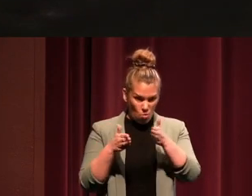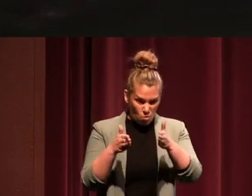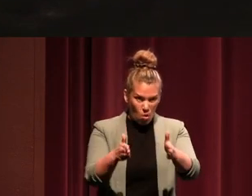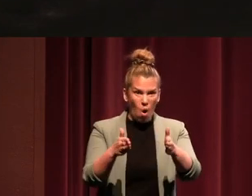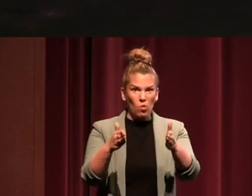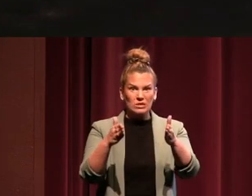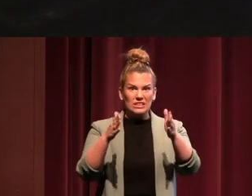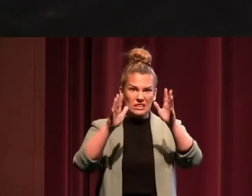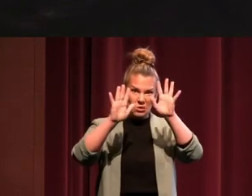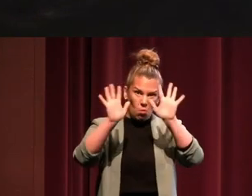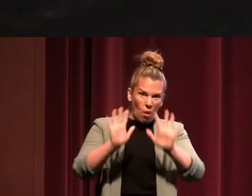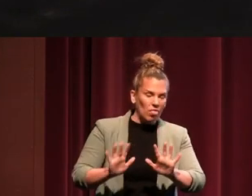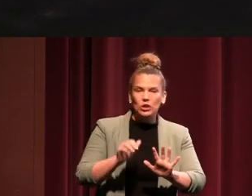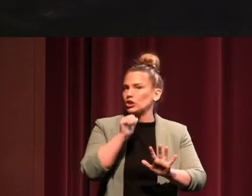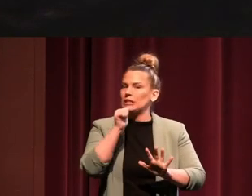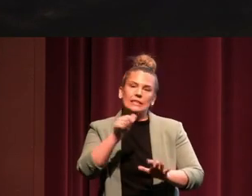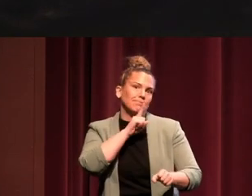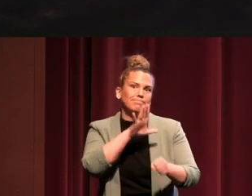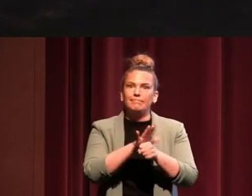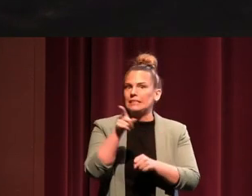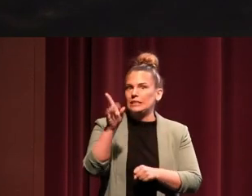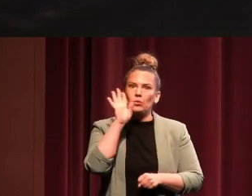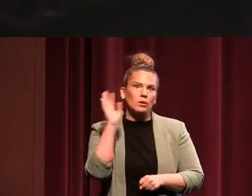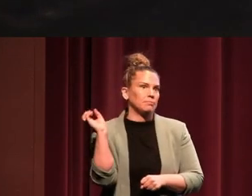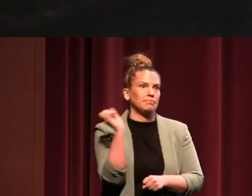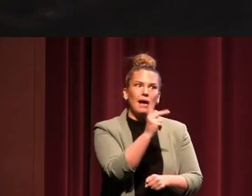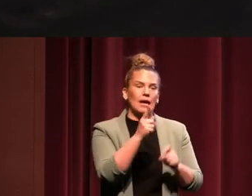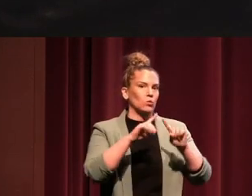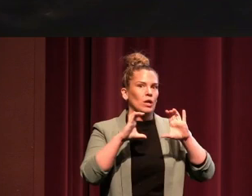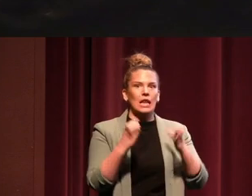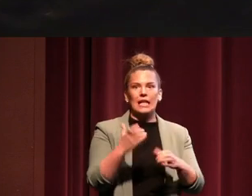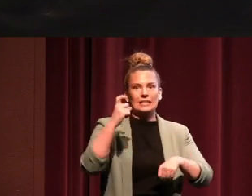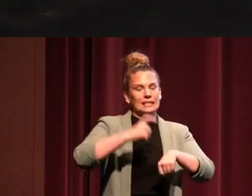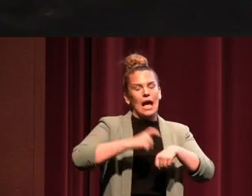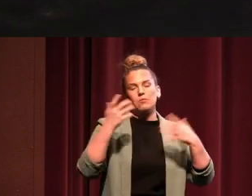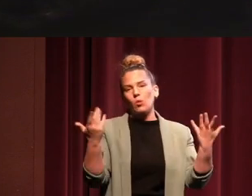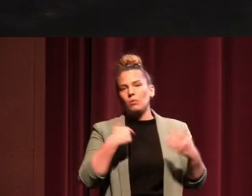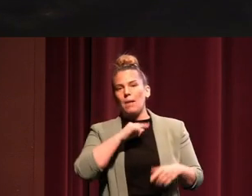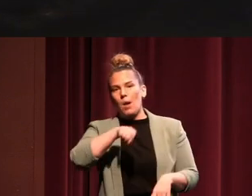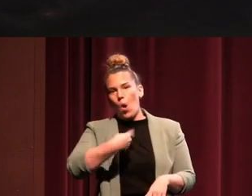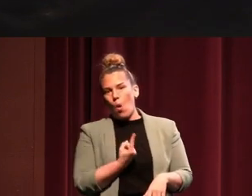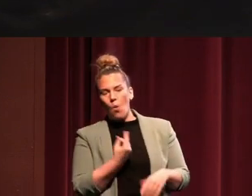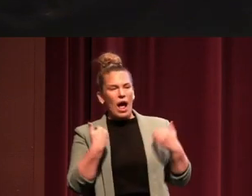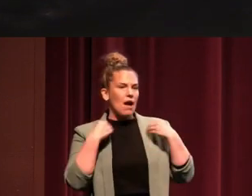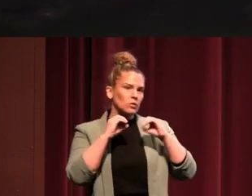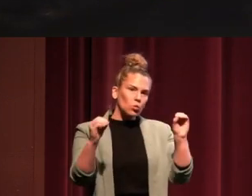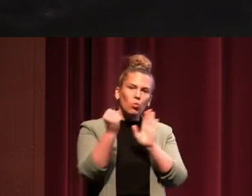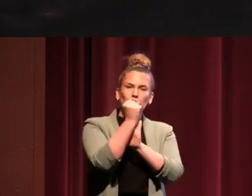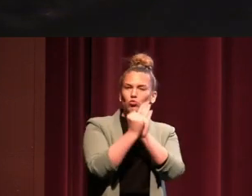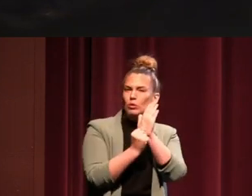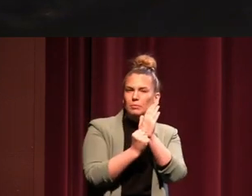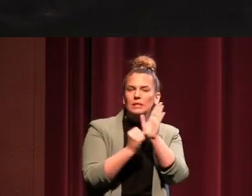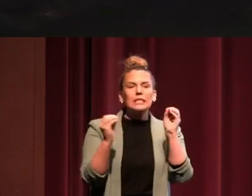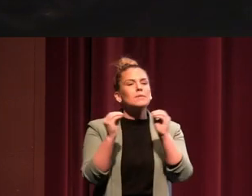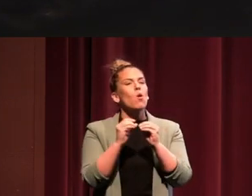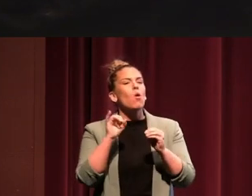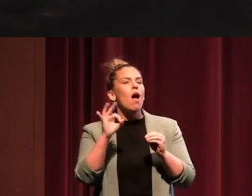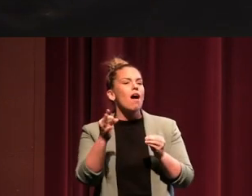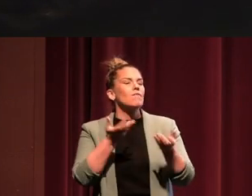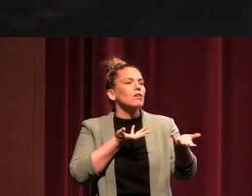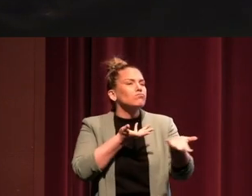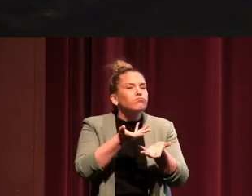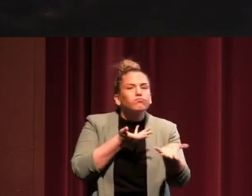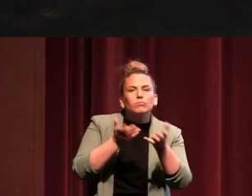to get him back to his class in time, so I'm proceeding without him. I don't have a script. This might be more of a conversation